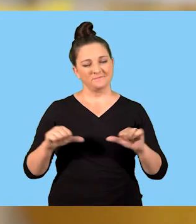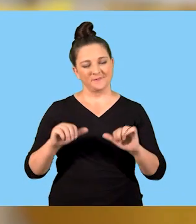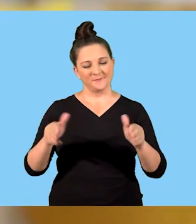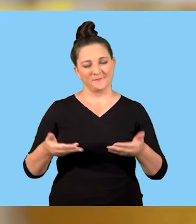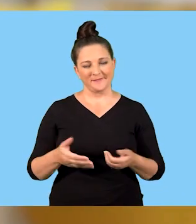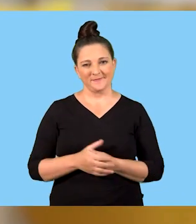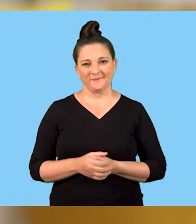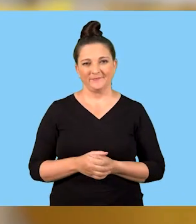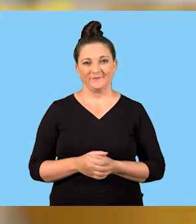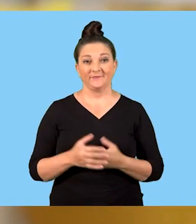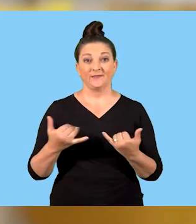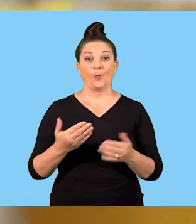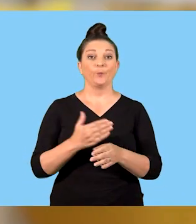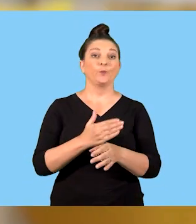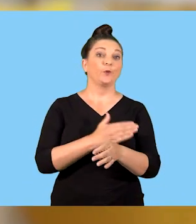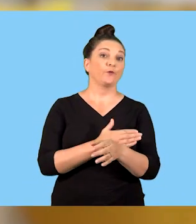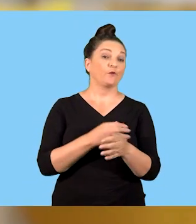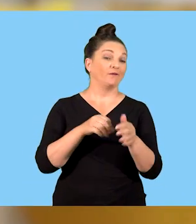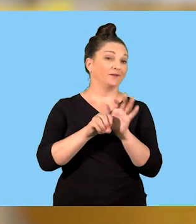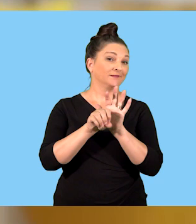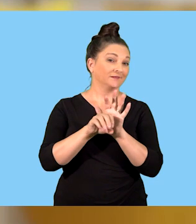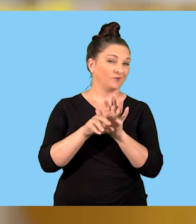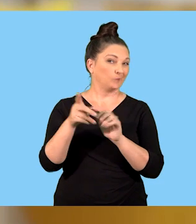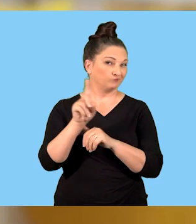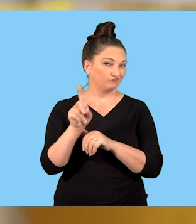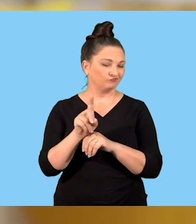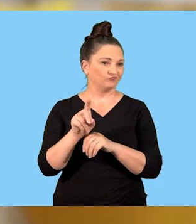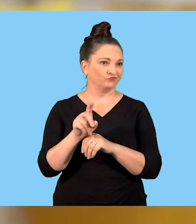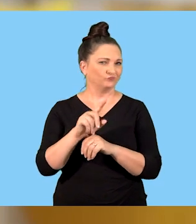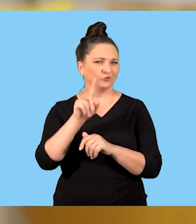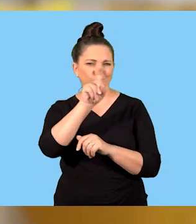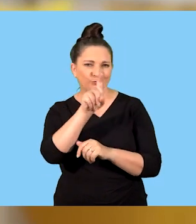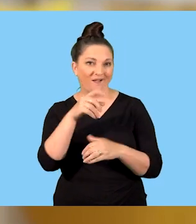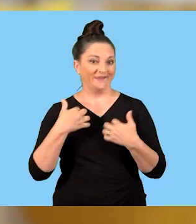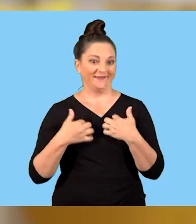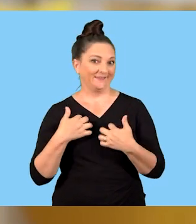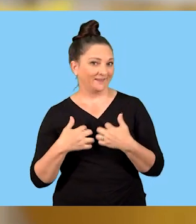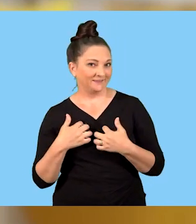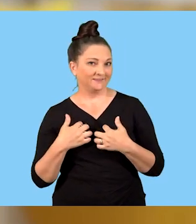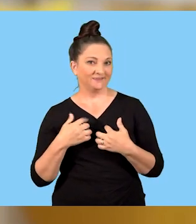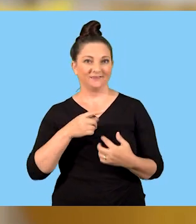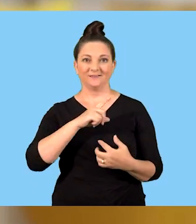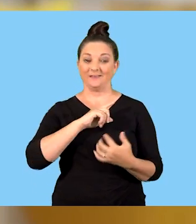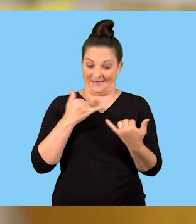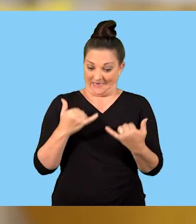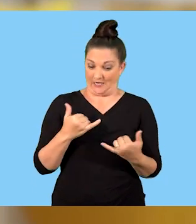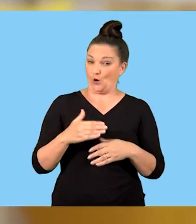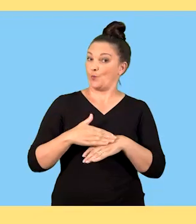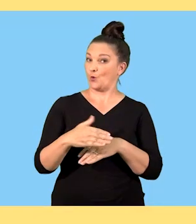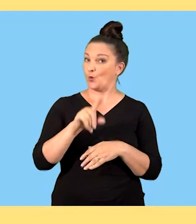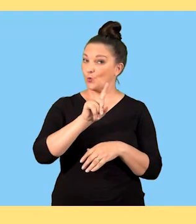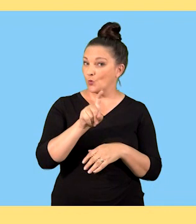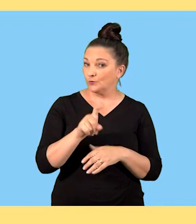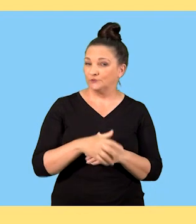Welcome back, dear learners. Before the ad break, we did an exciting question. Again here, we have another question.